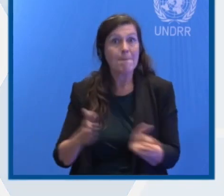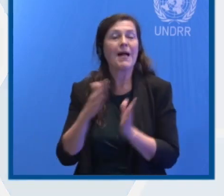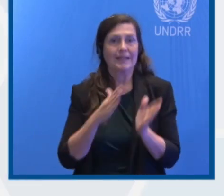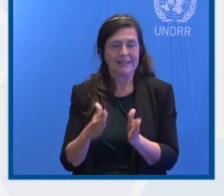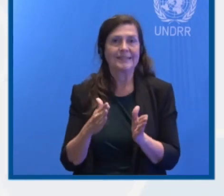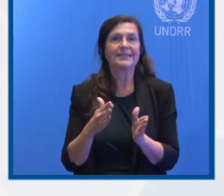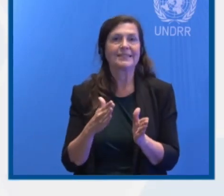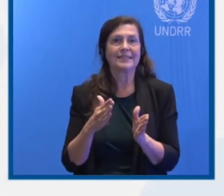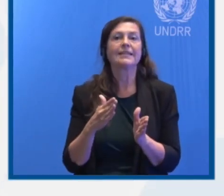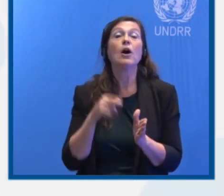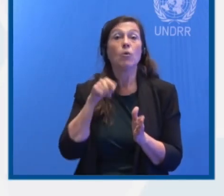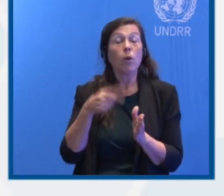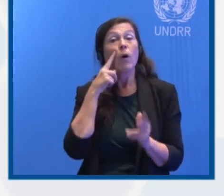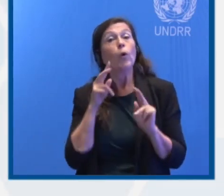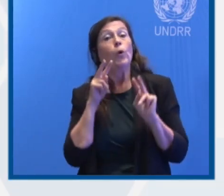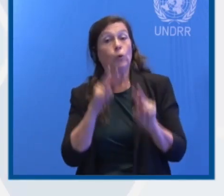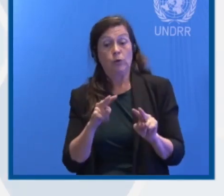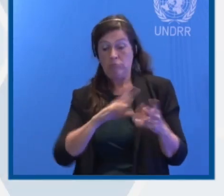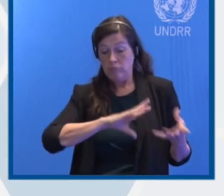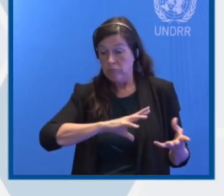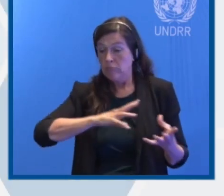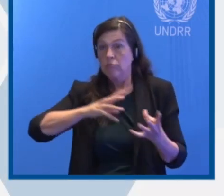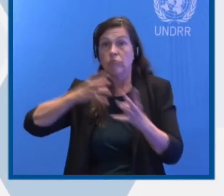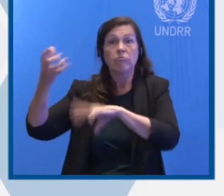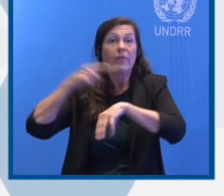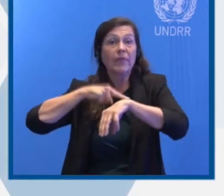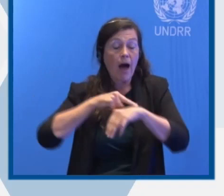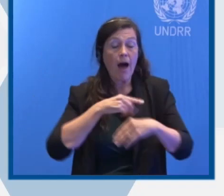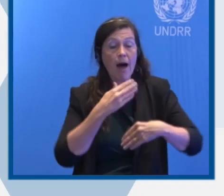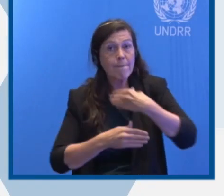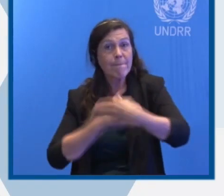And as we look at the evolution of time, we know